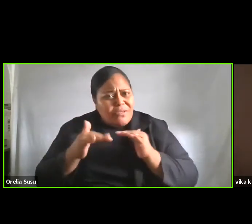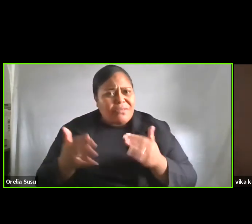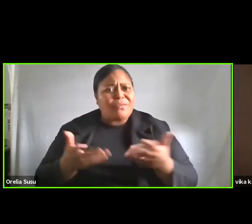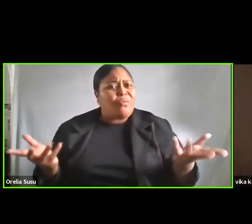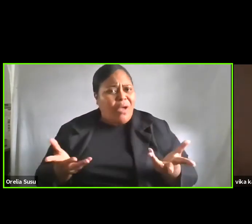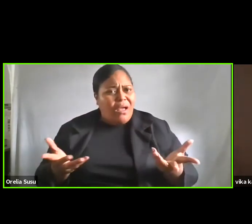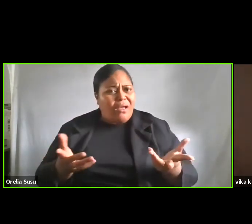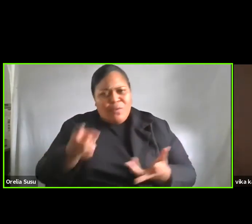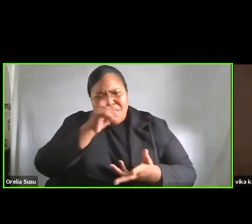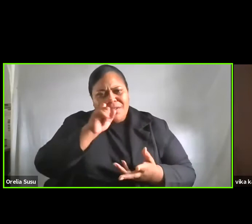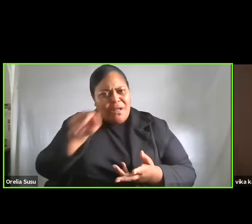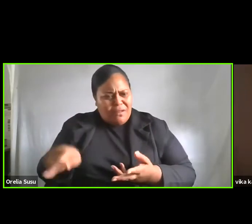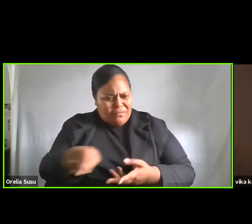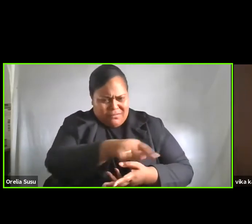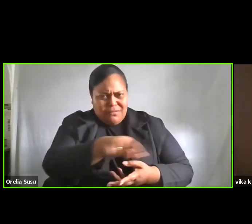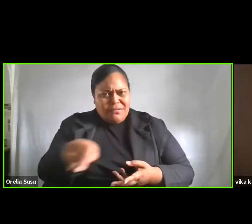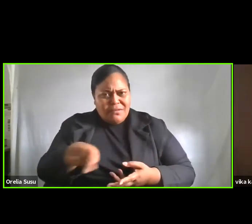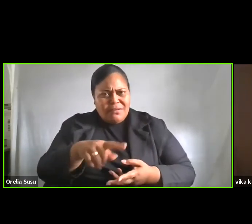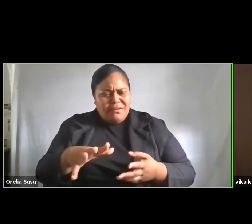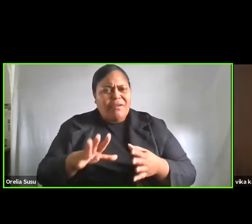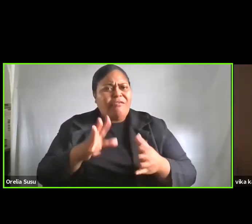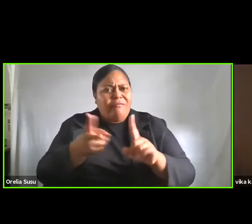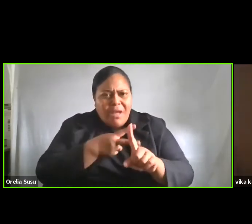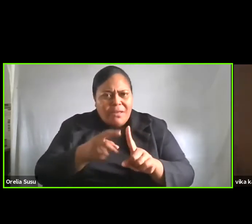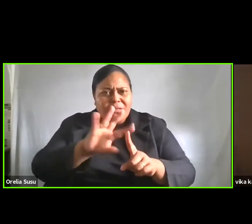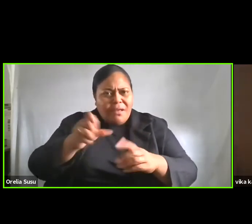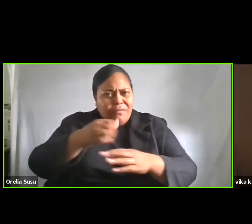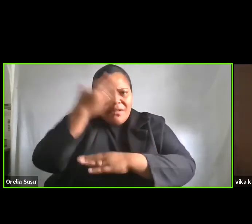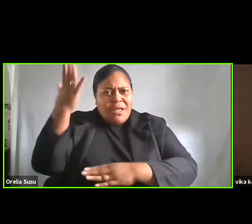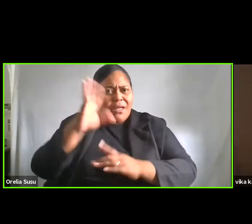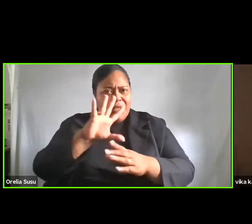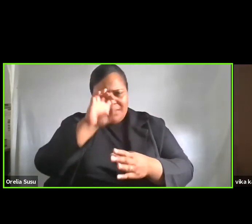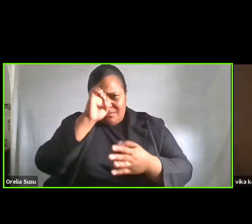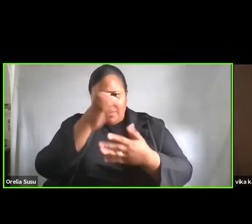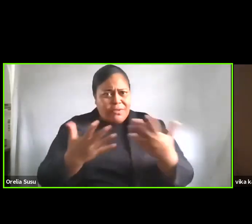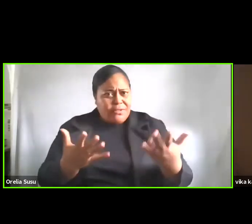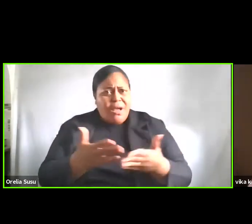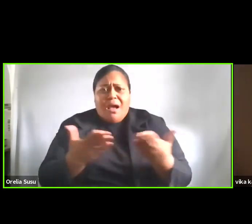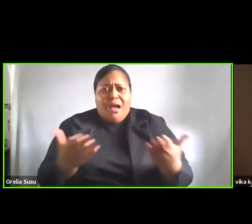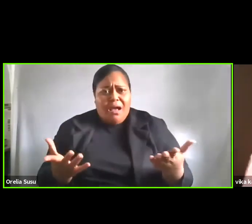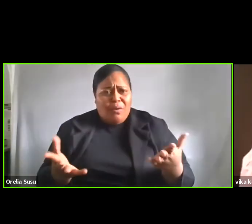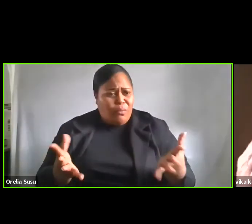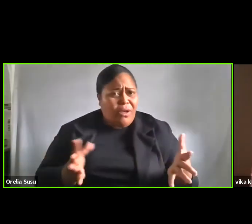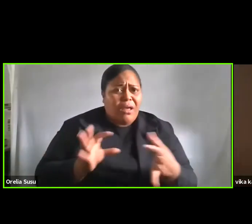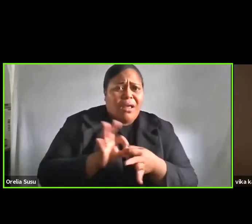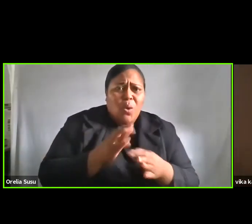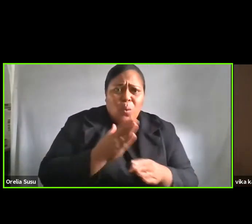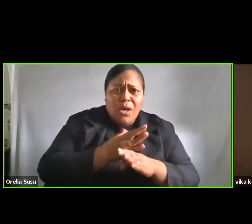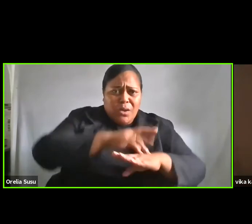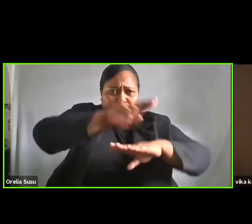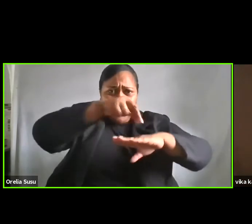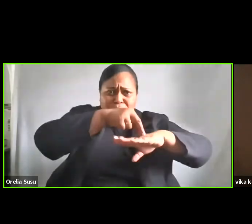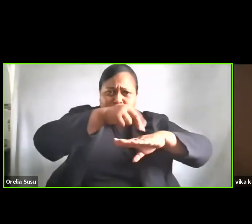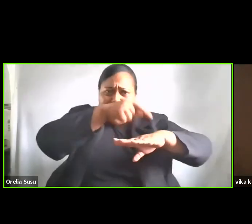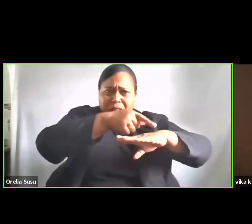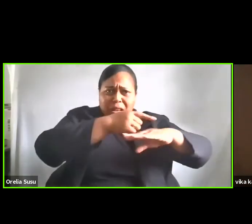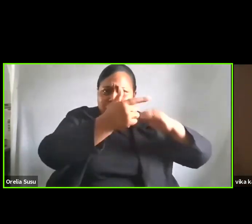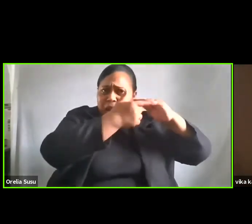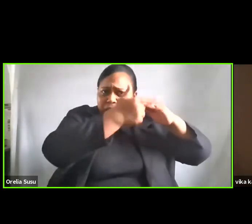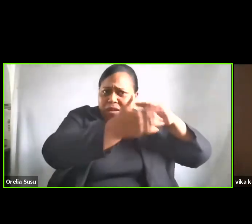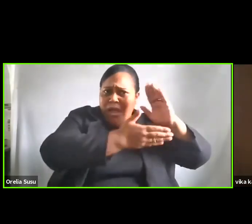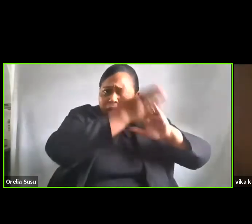in the grassroots level are facing violence every day. How we connect the work that we are doing at regional and level to the ground, and how the